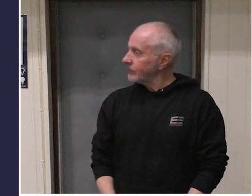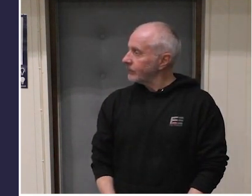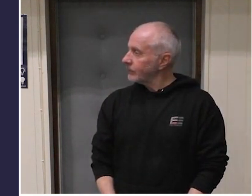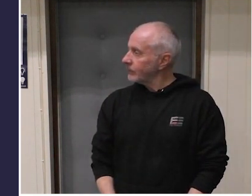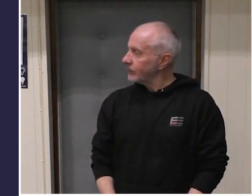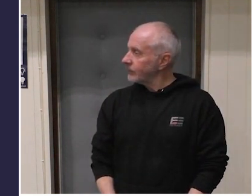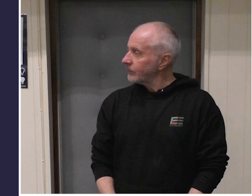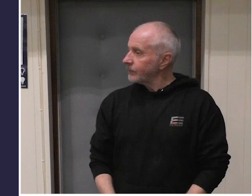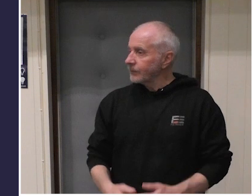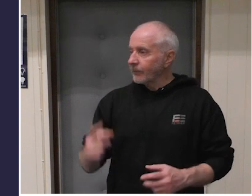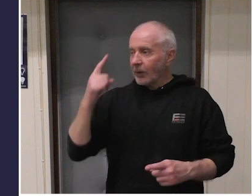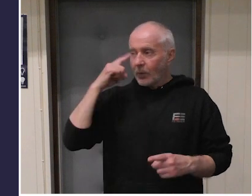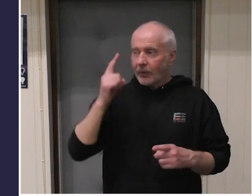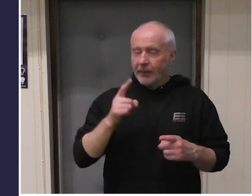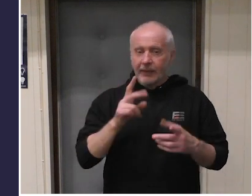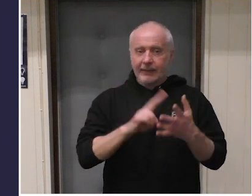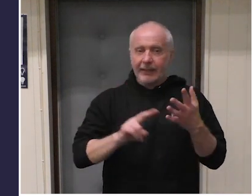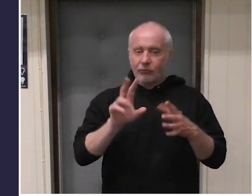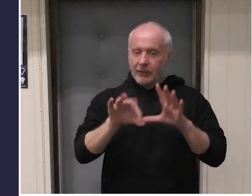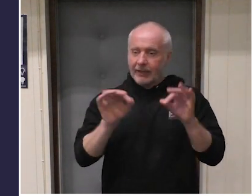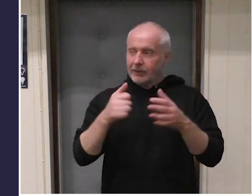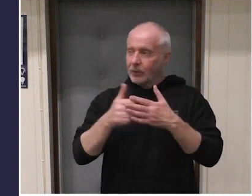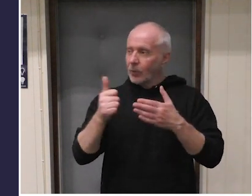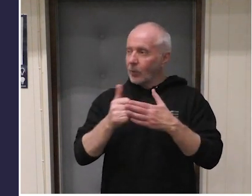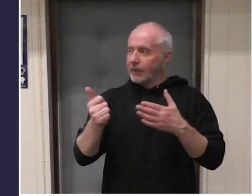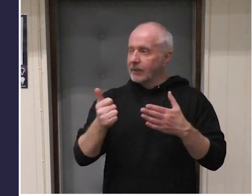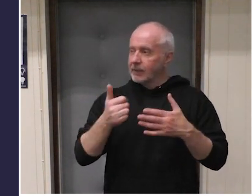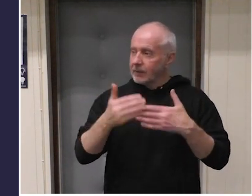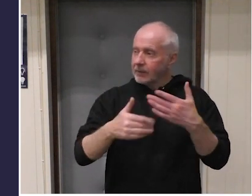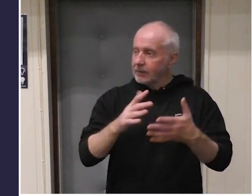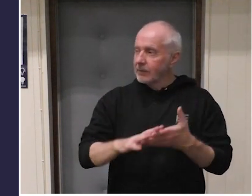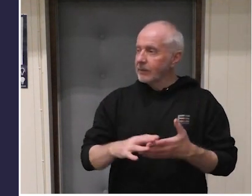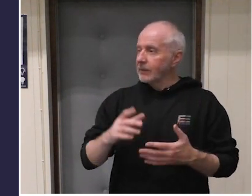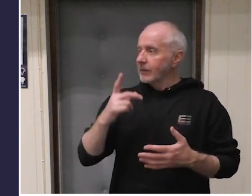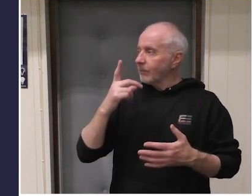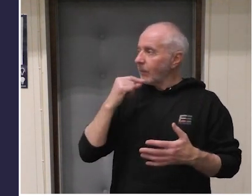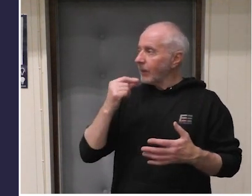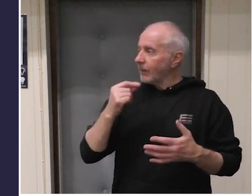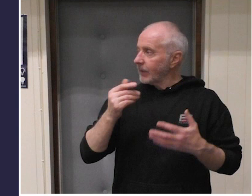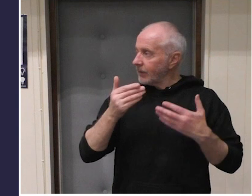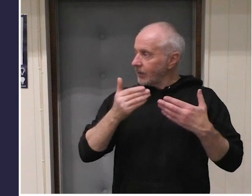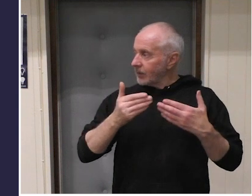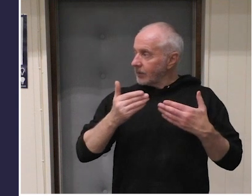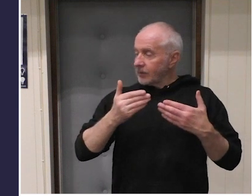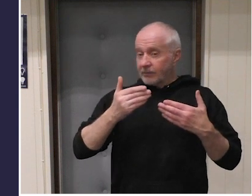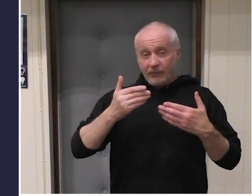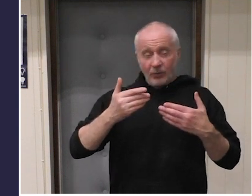So do you think natural selection is always going to work? It will probably take a lot longer to happen.